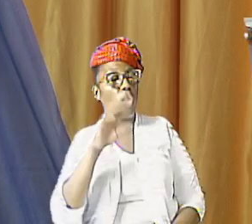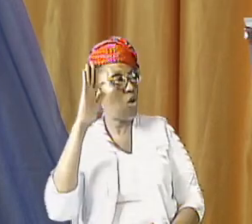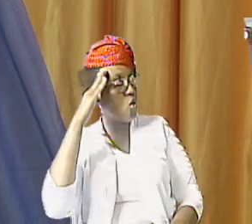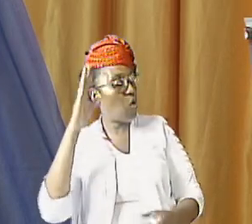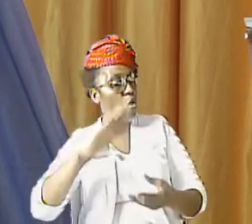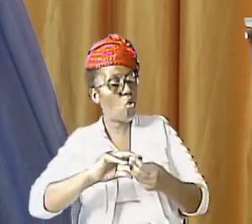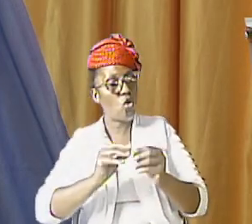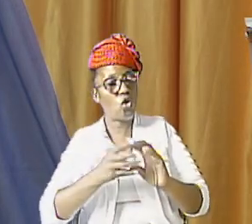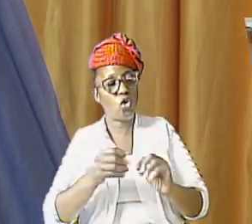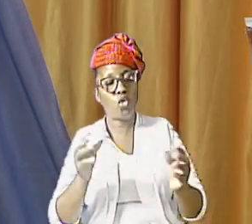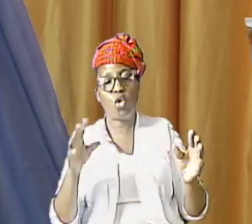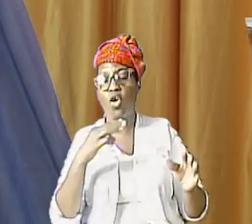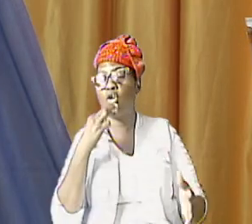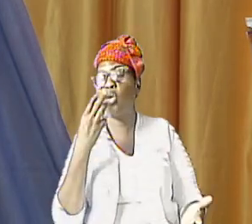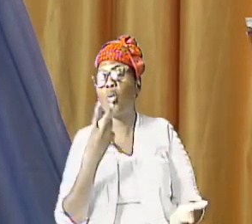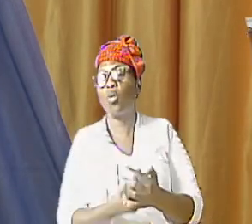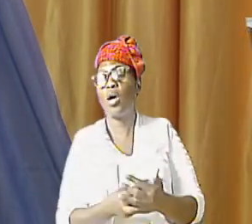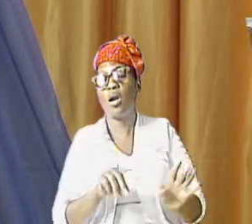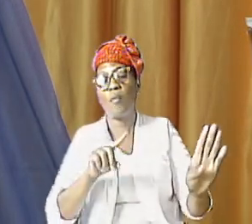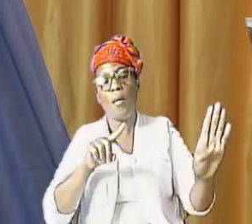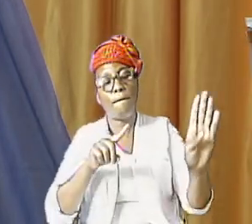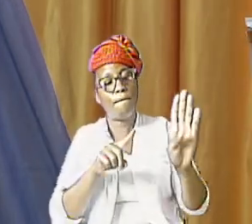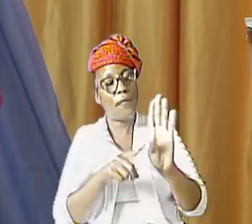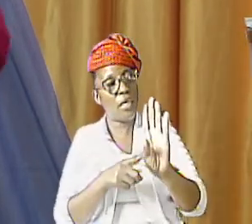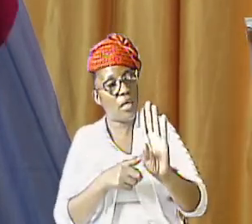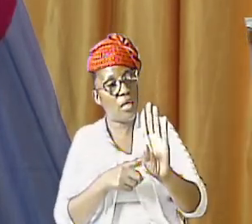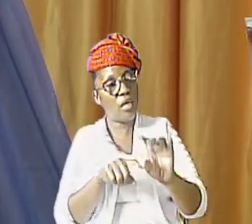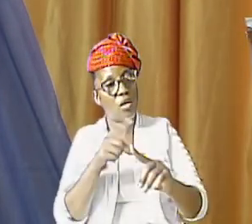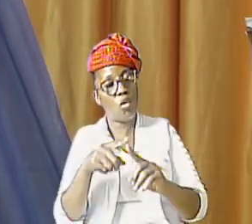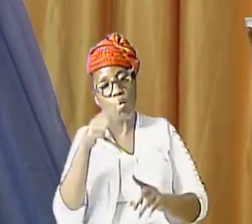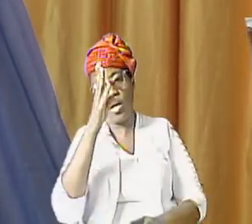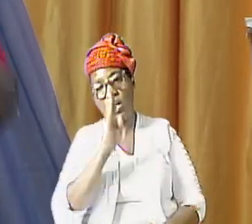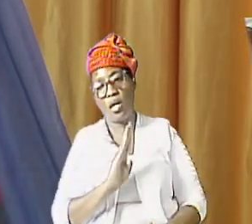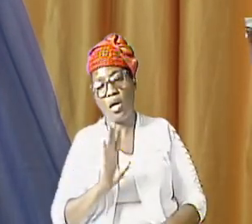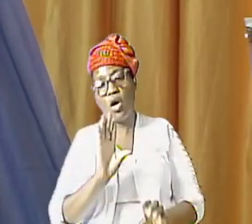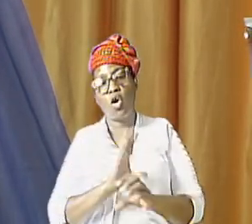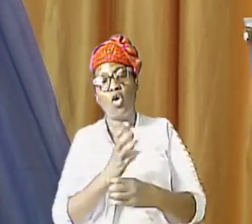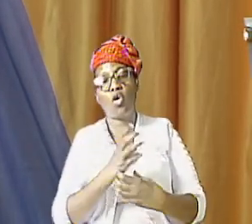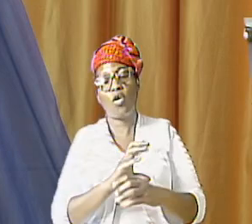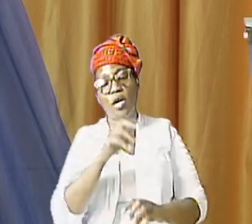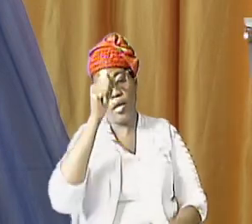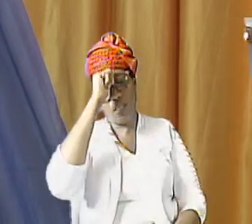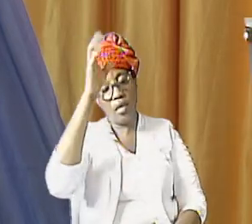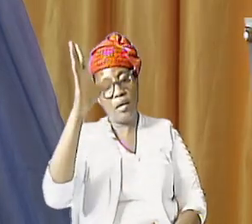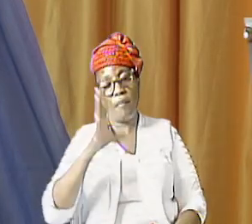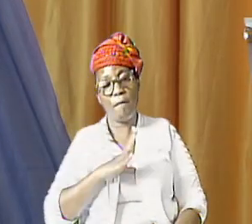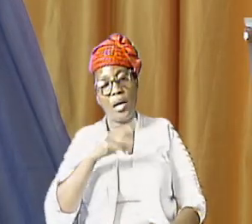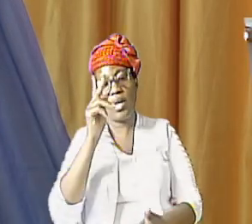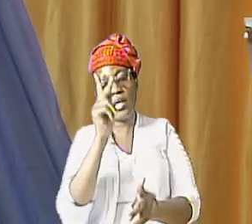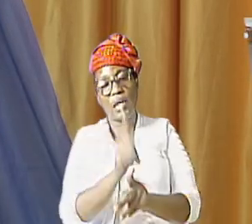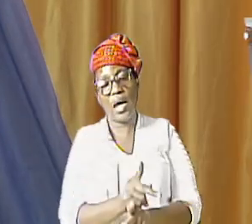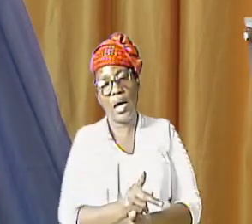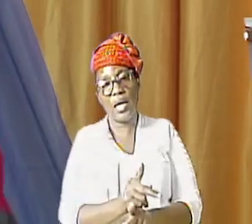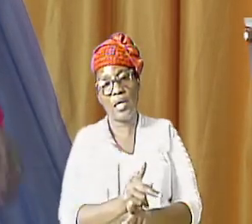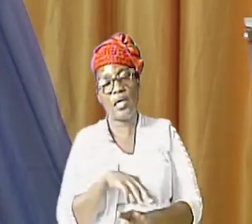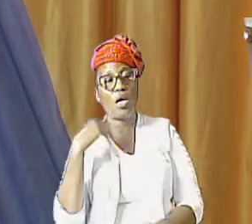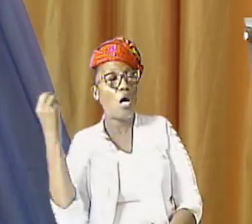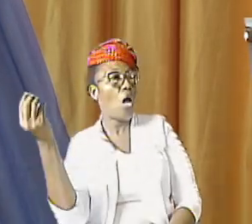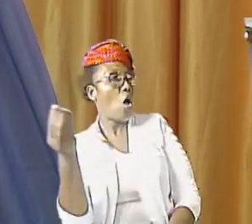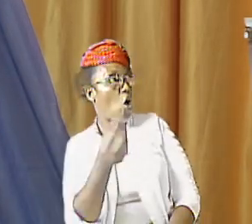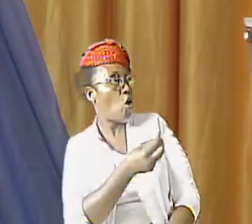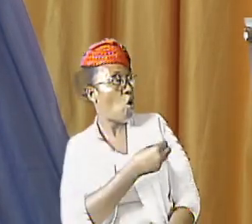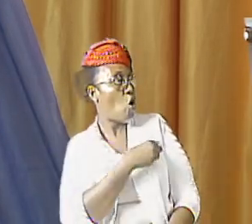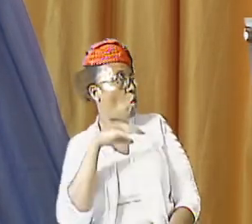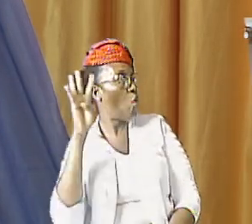We know the story well of the beginning when God created mankind and